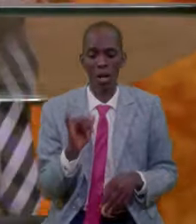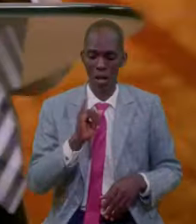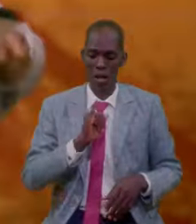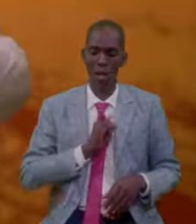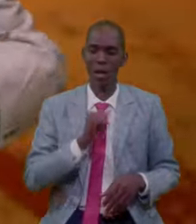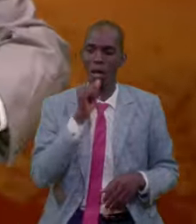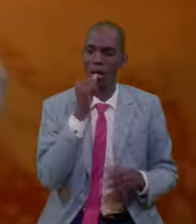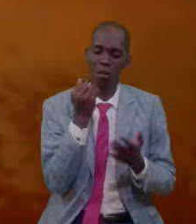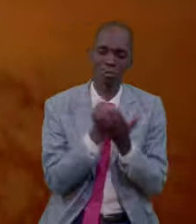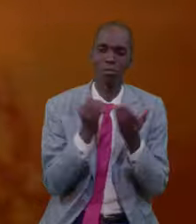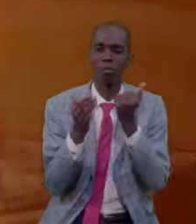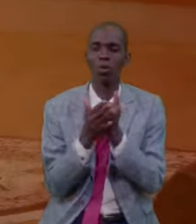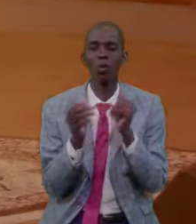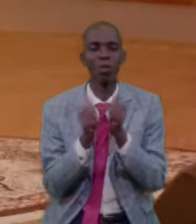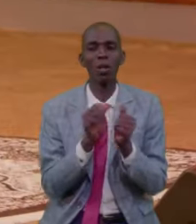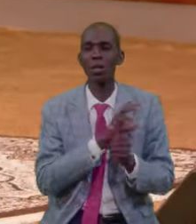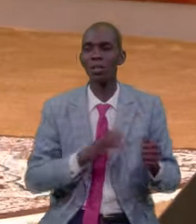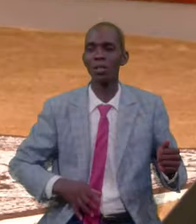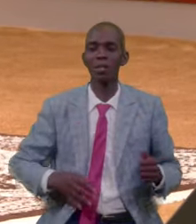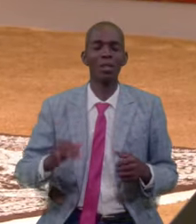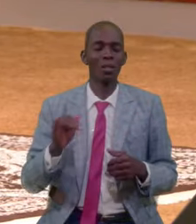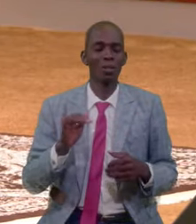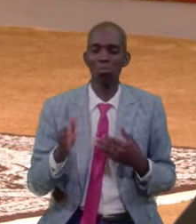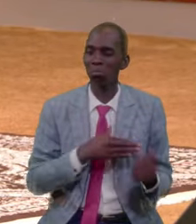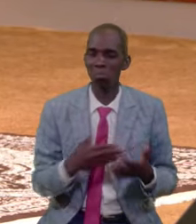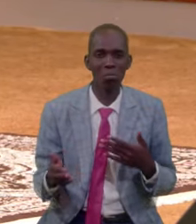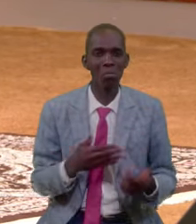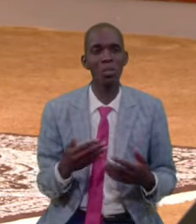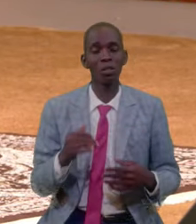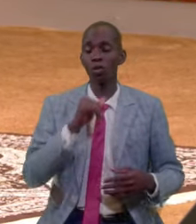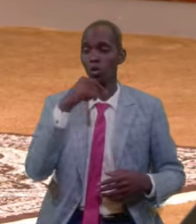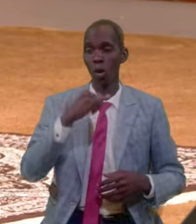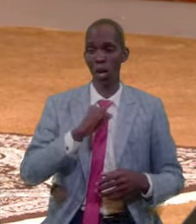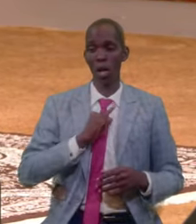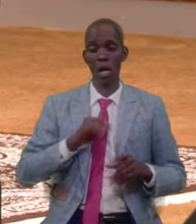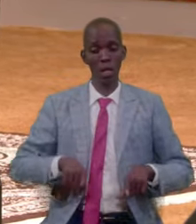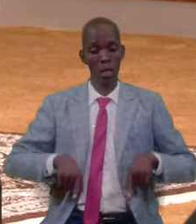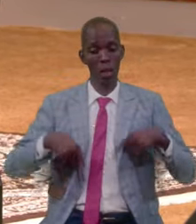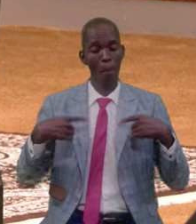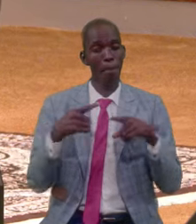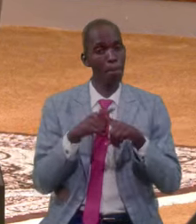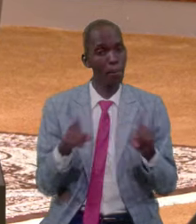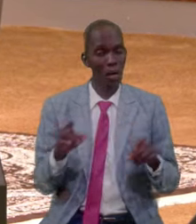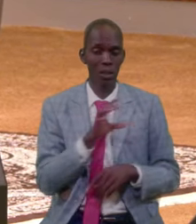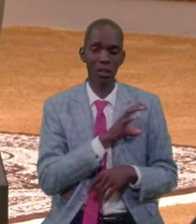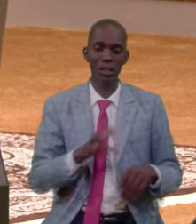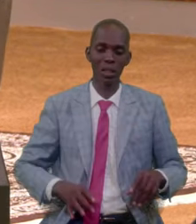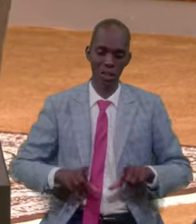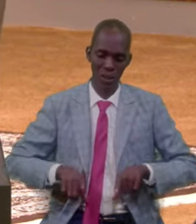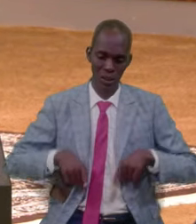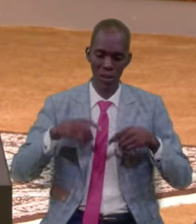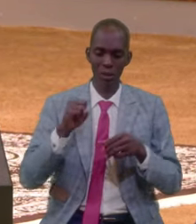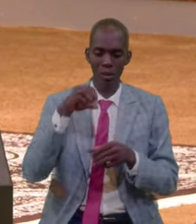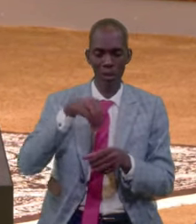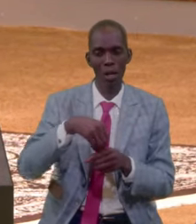Christ. Nevertheless, I live, yet not I, but Christ liveth in me.